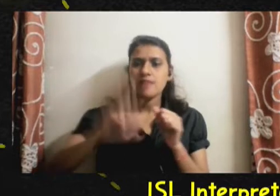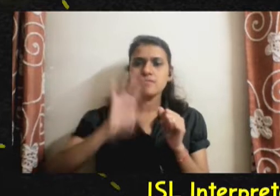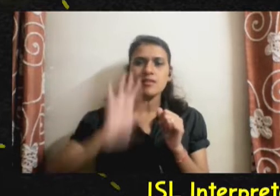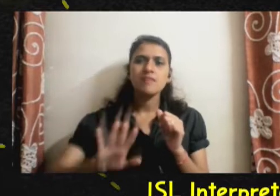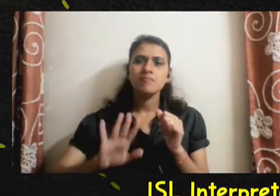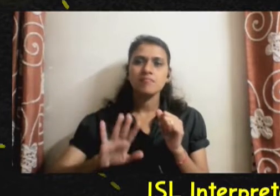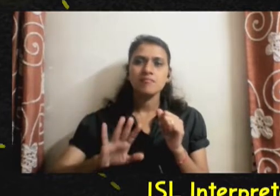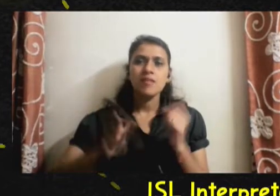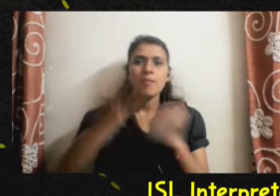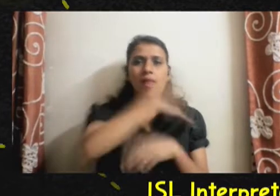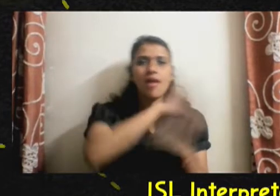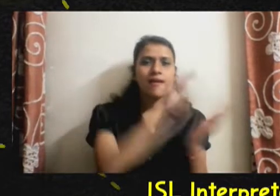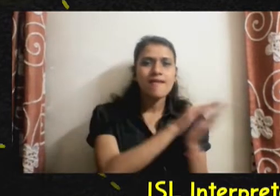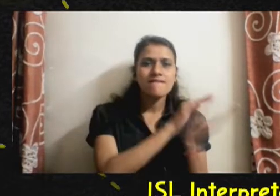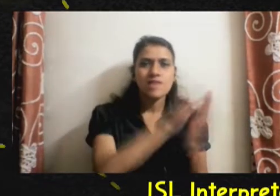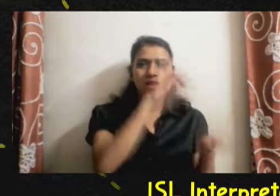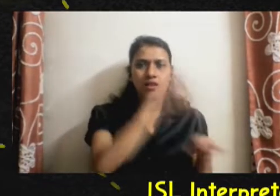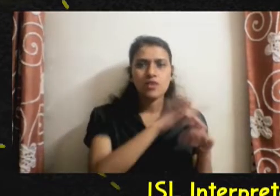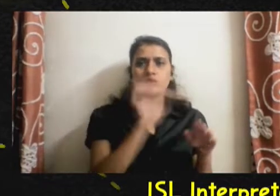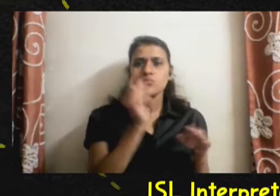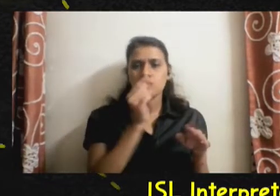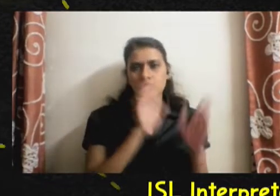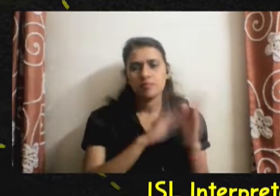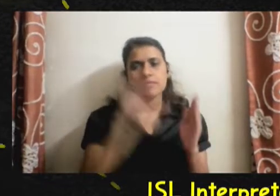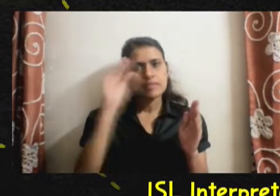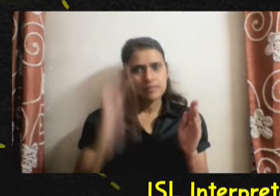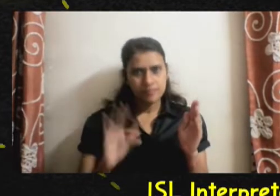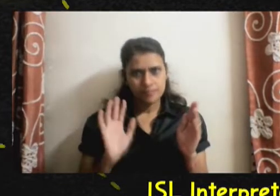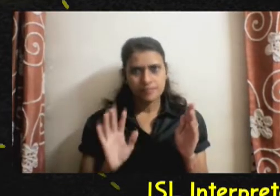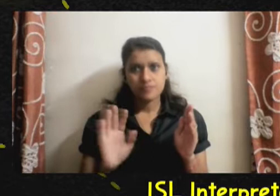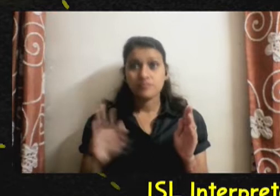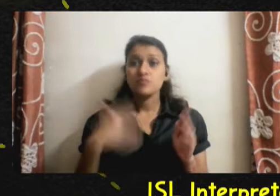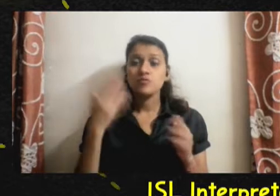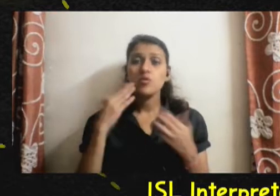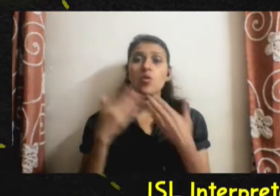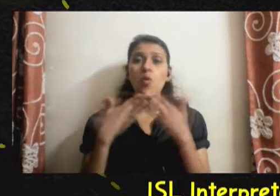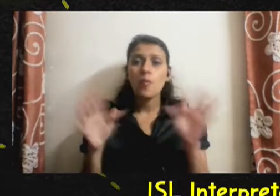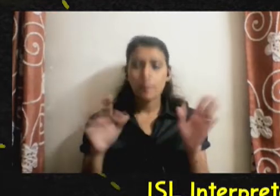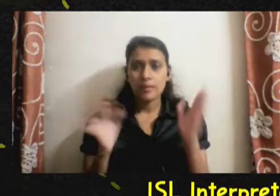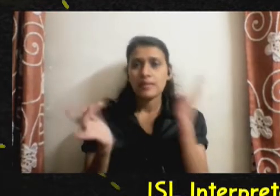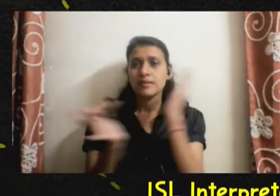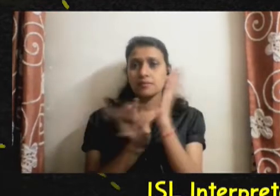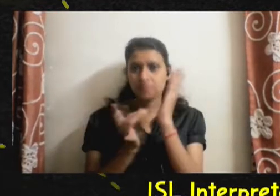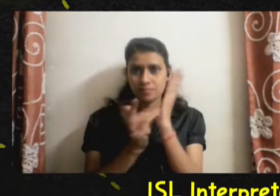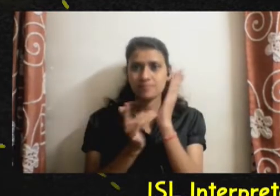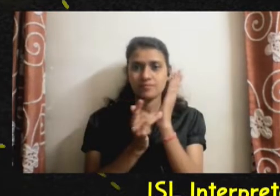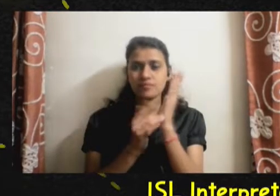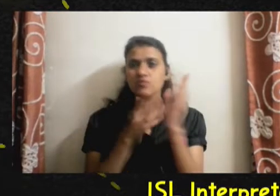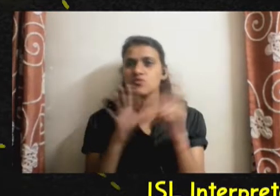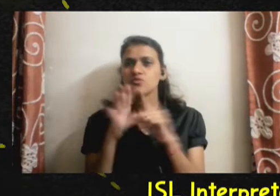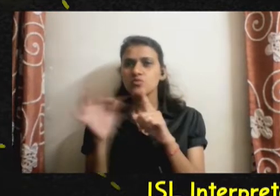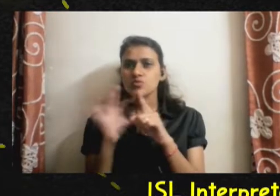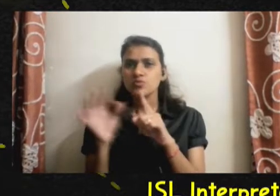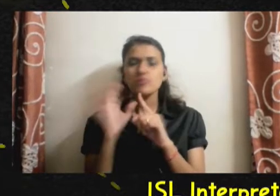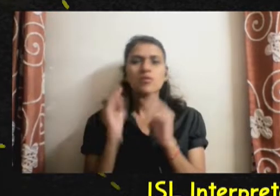right? And so that was one. I think when we started exploring the tech platform itself, like what would be the most